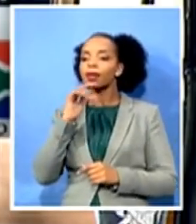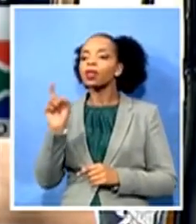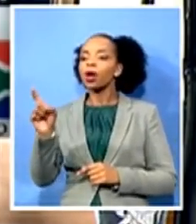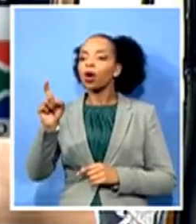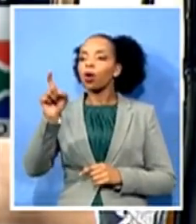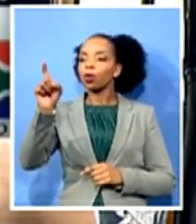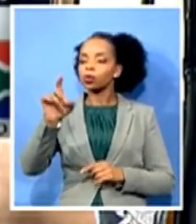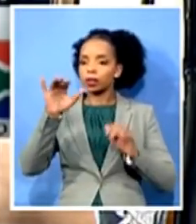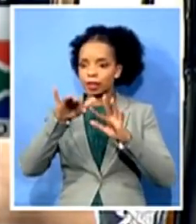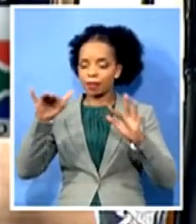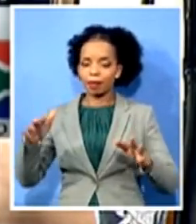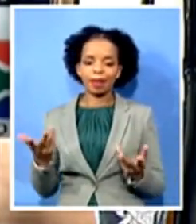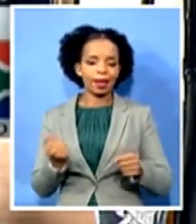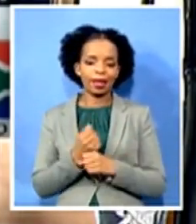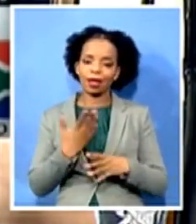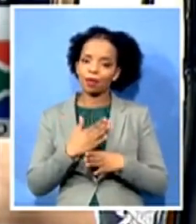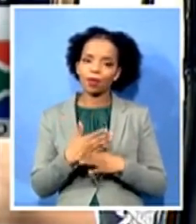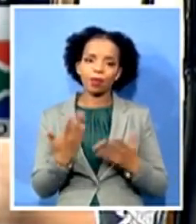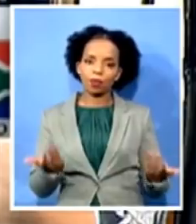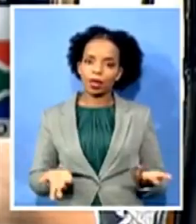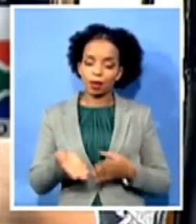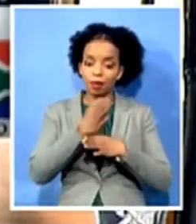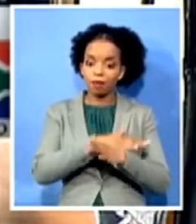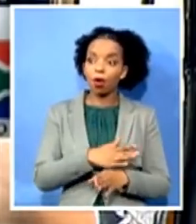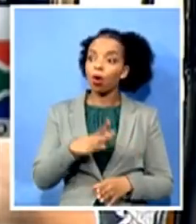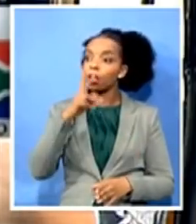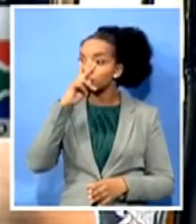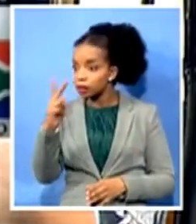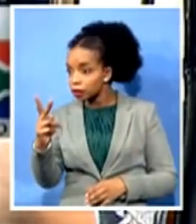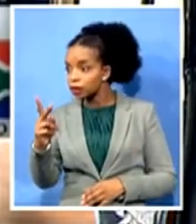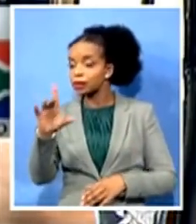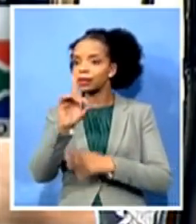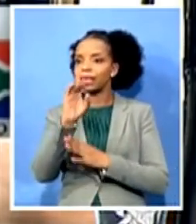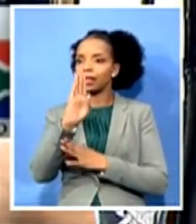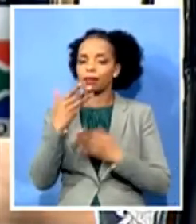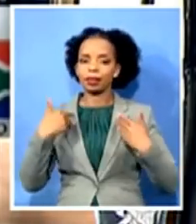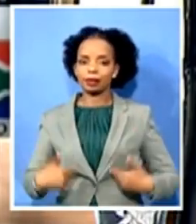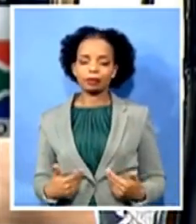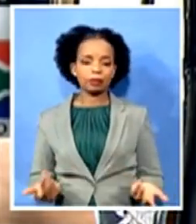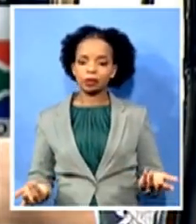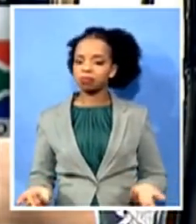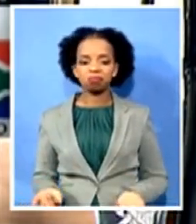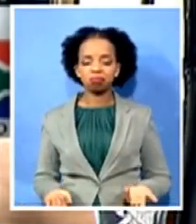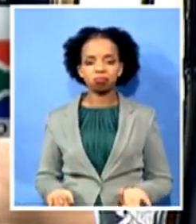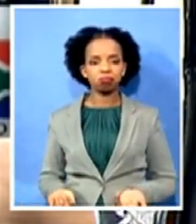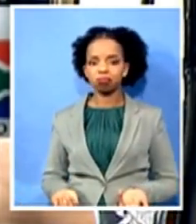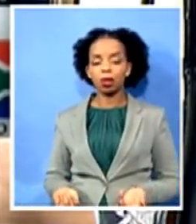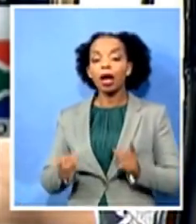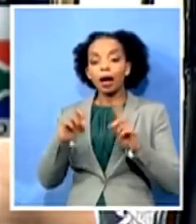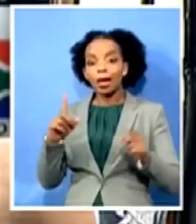the database before, which was in existence. So when I said they should go